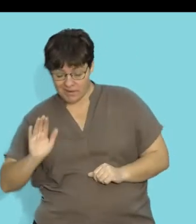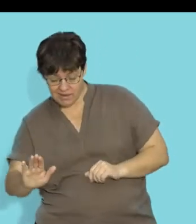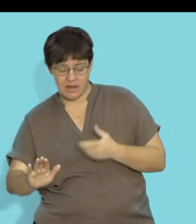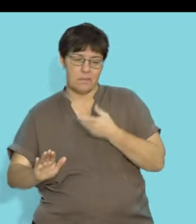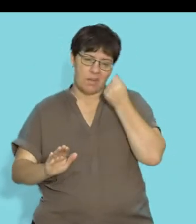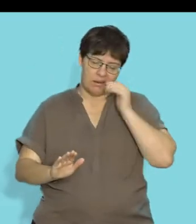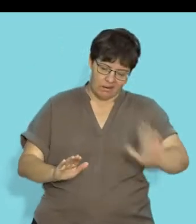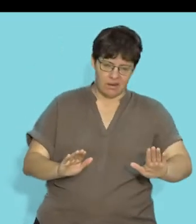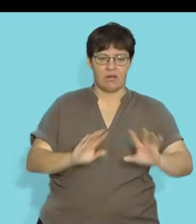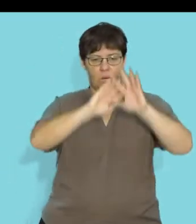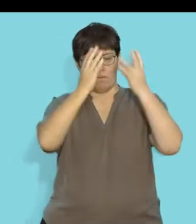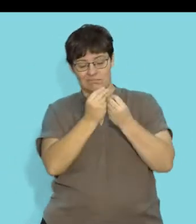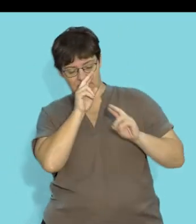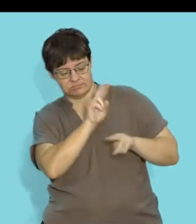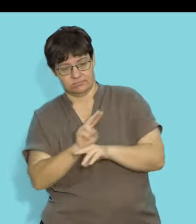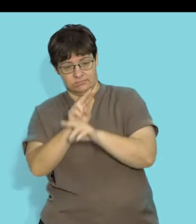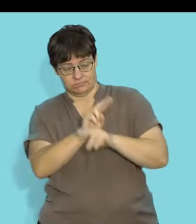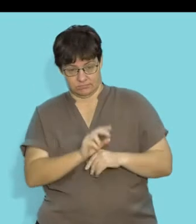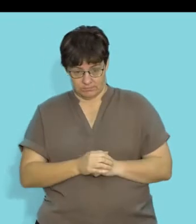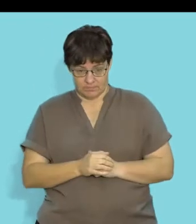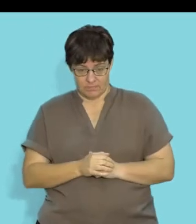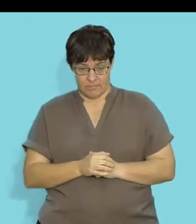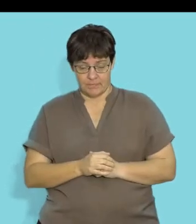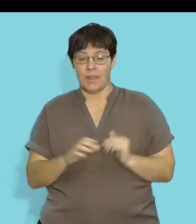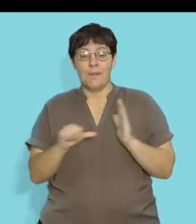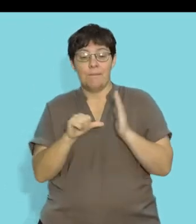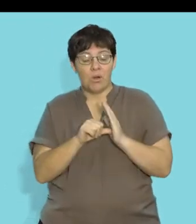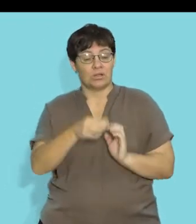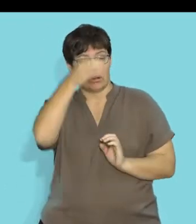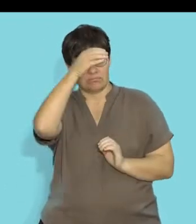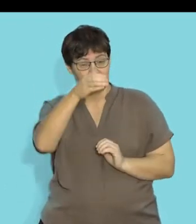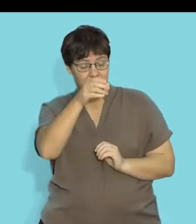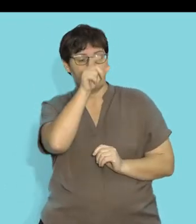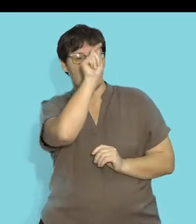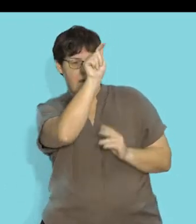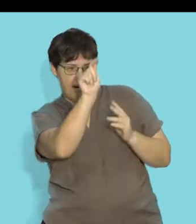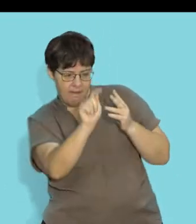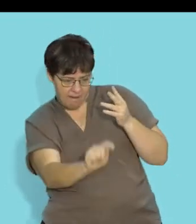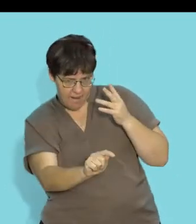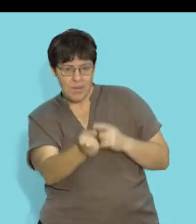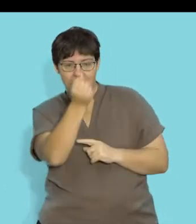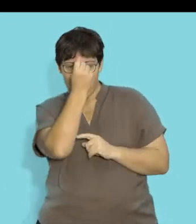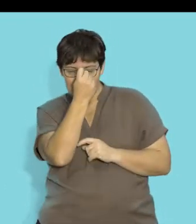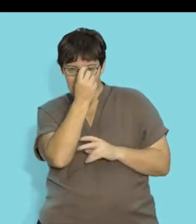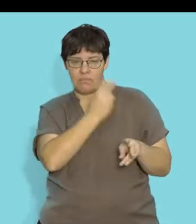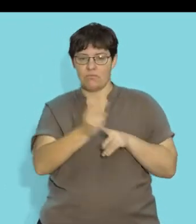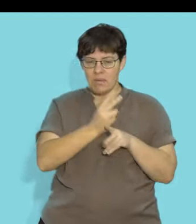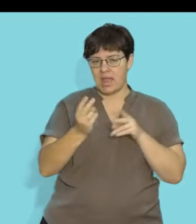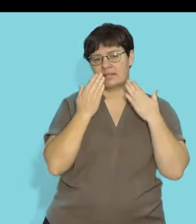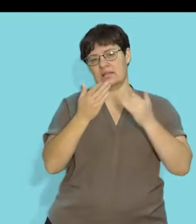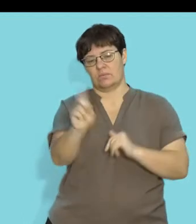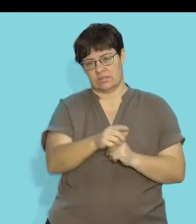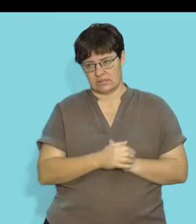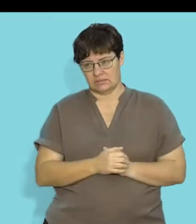segment. Our core concepts, as I mentioned, are important in that we should know exactly what we need to prepare and study for.